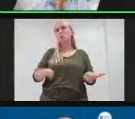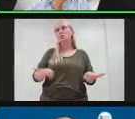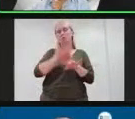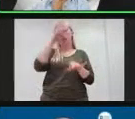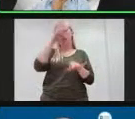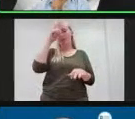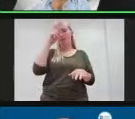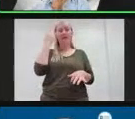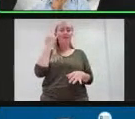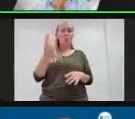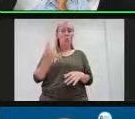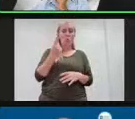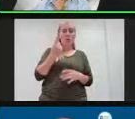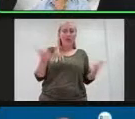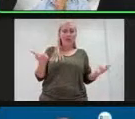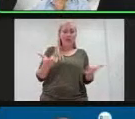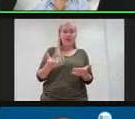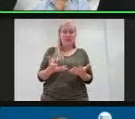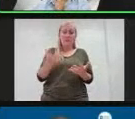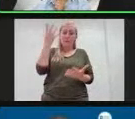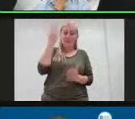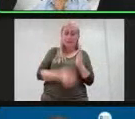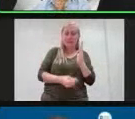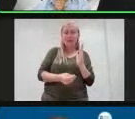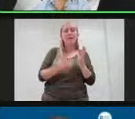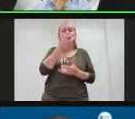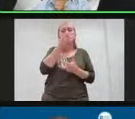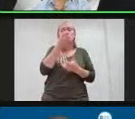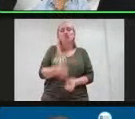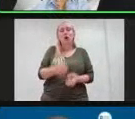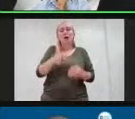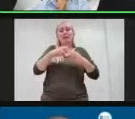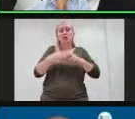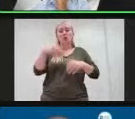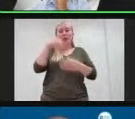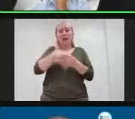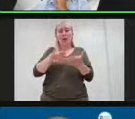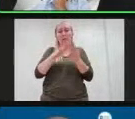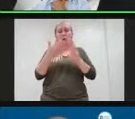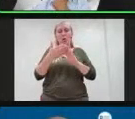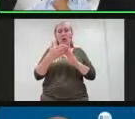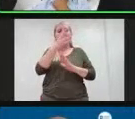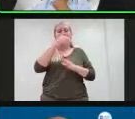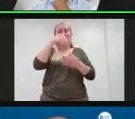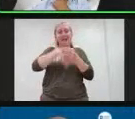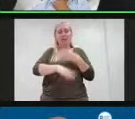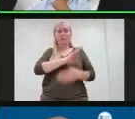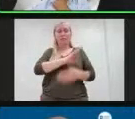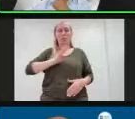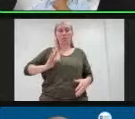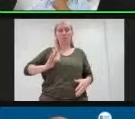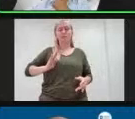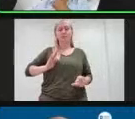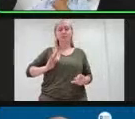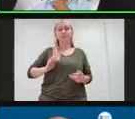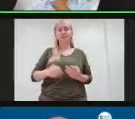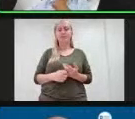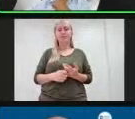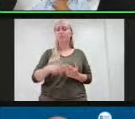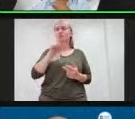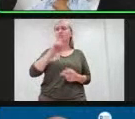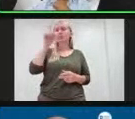is hugely missing, is there's a trust deficit in our community and within the board. And we really have